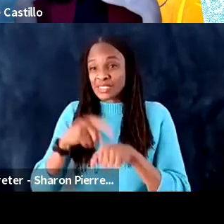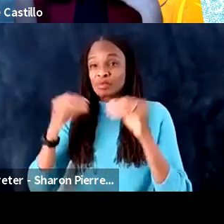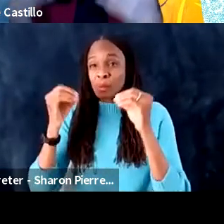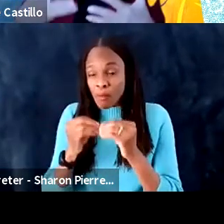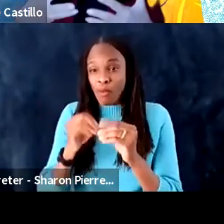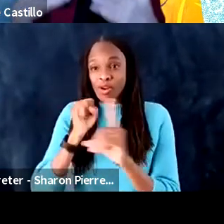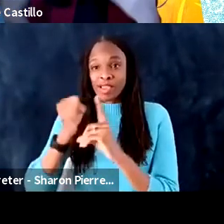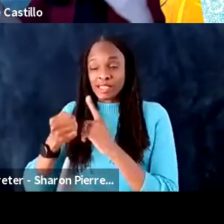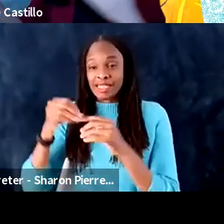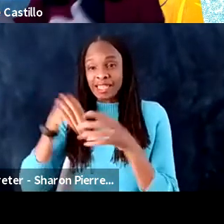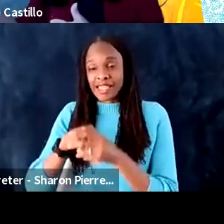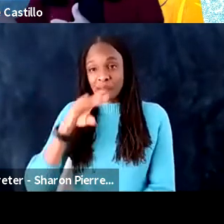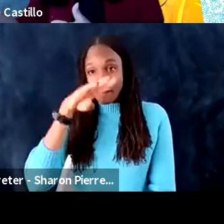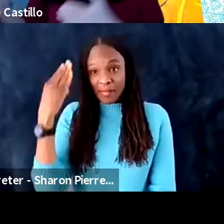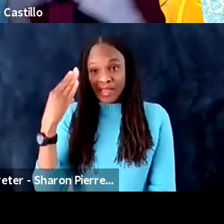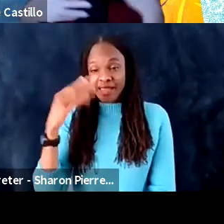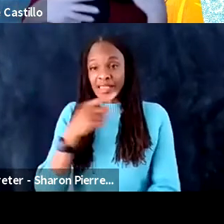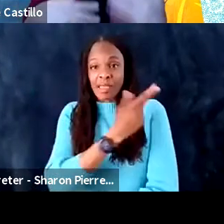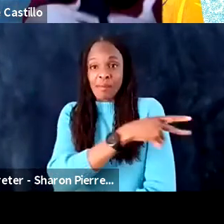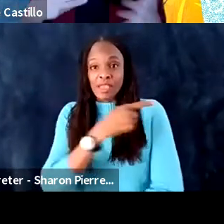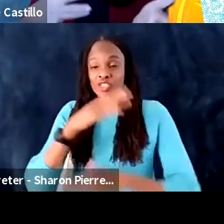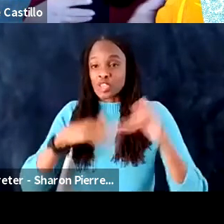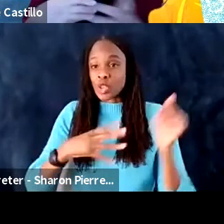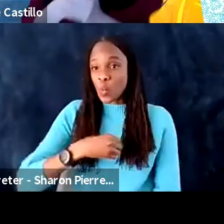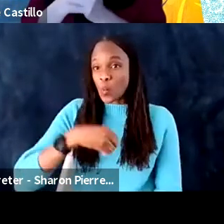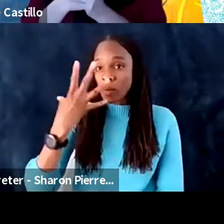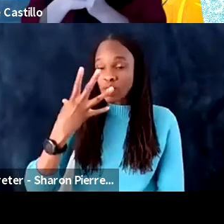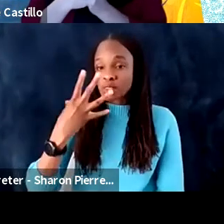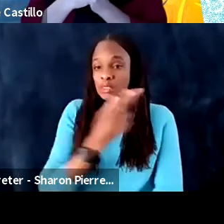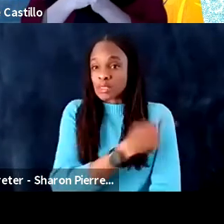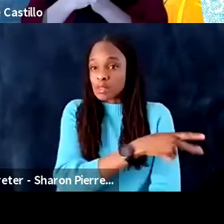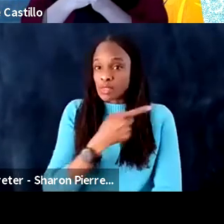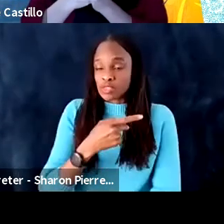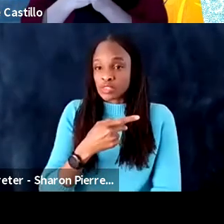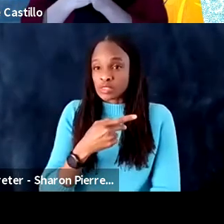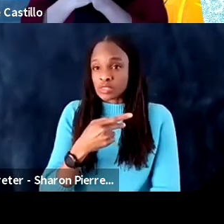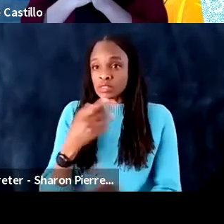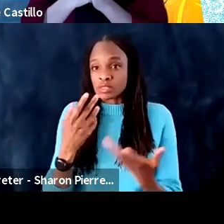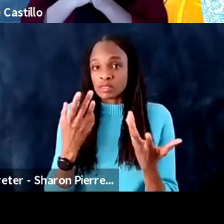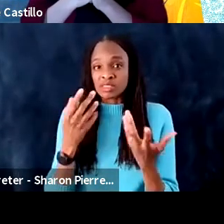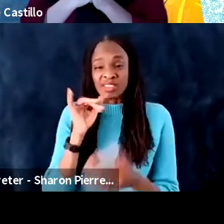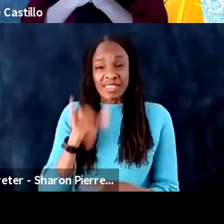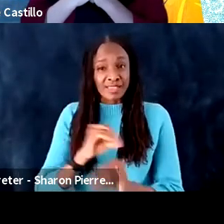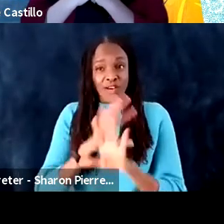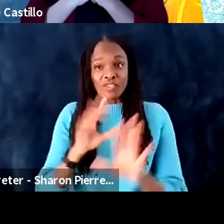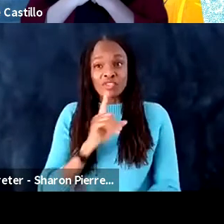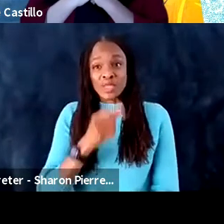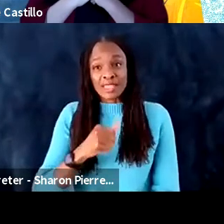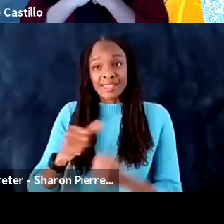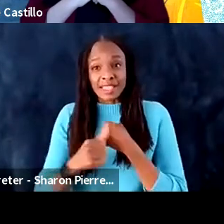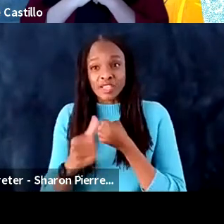in Black patients than in white patients in terms of hypoxemia. That you know, obviously is very dangerous.